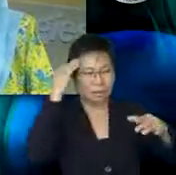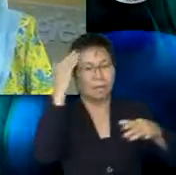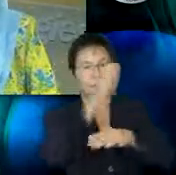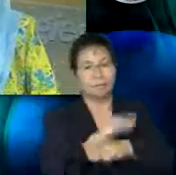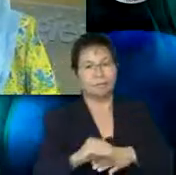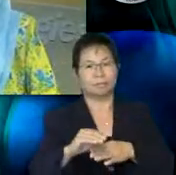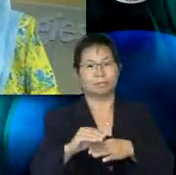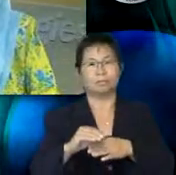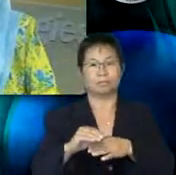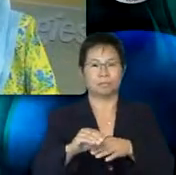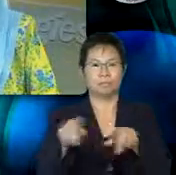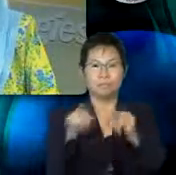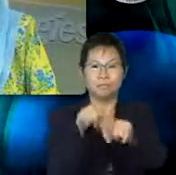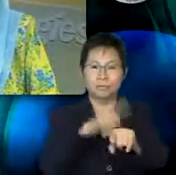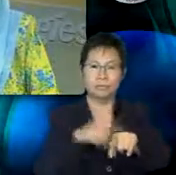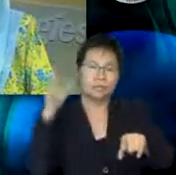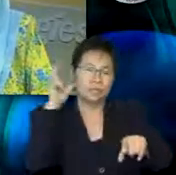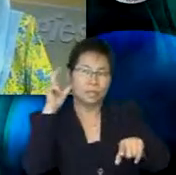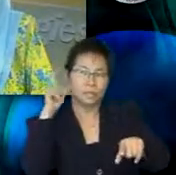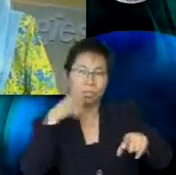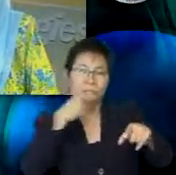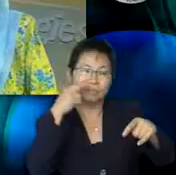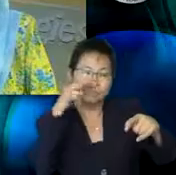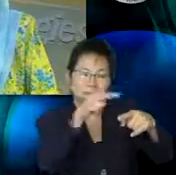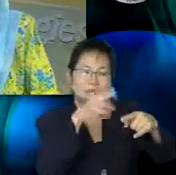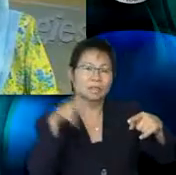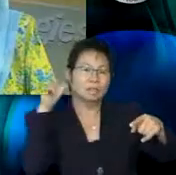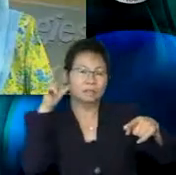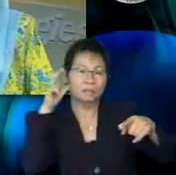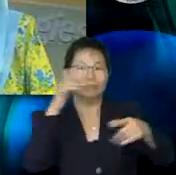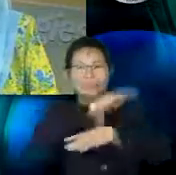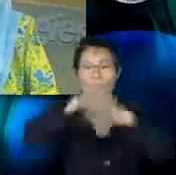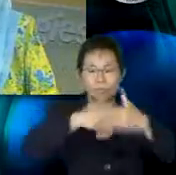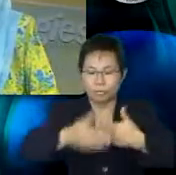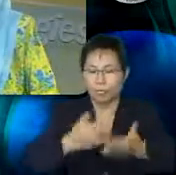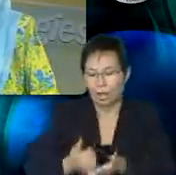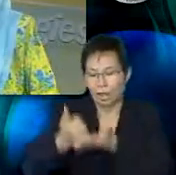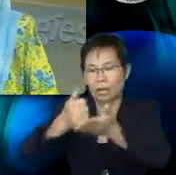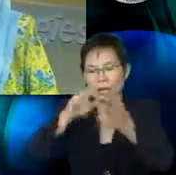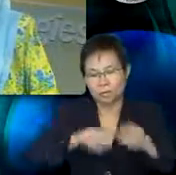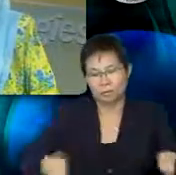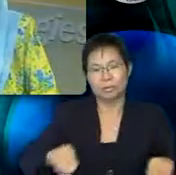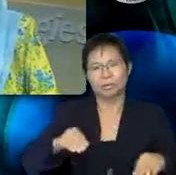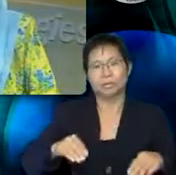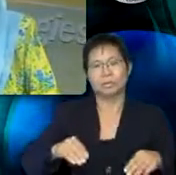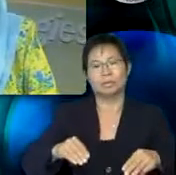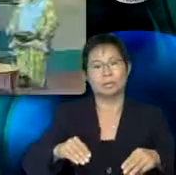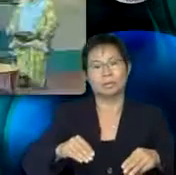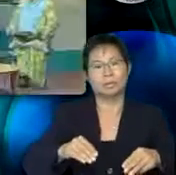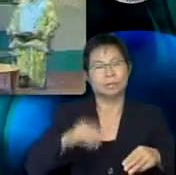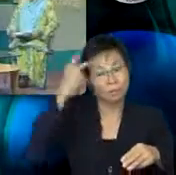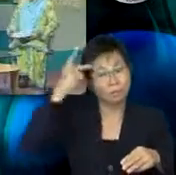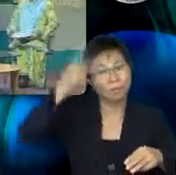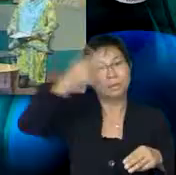and simultaneously hear it being said. All of these procedures help learners internalize the concept